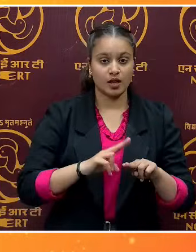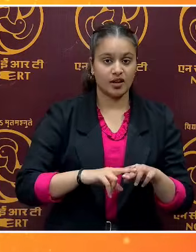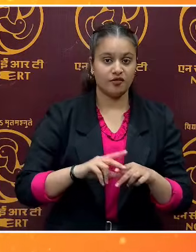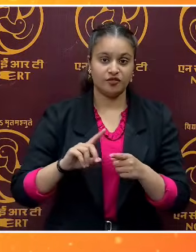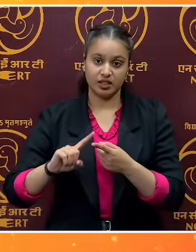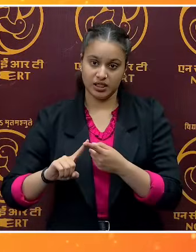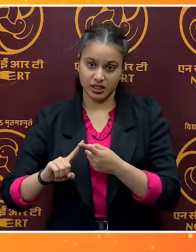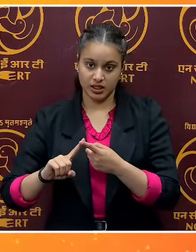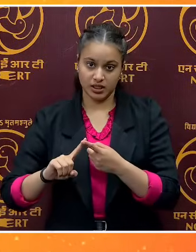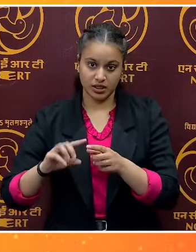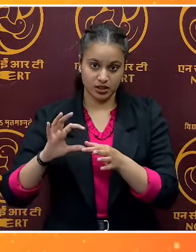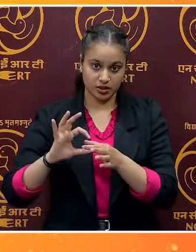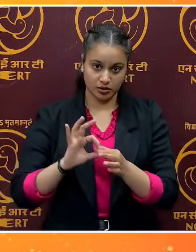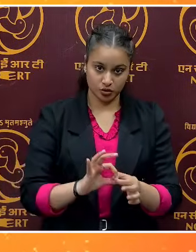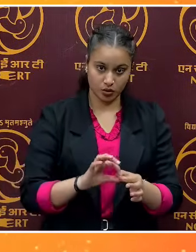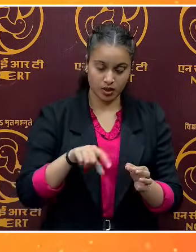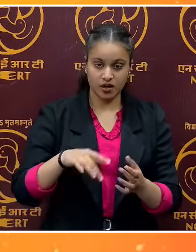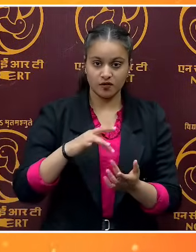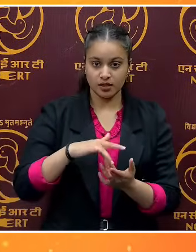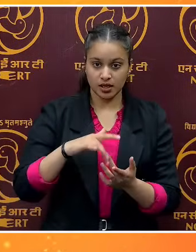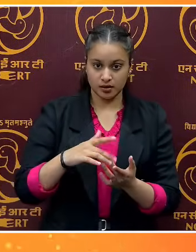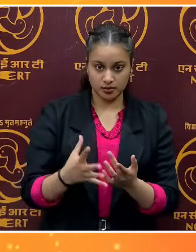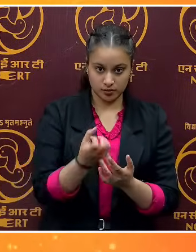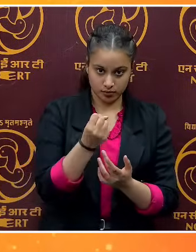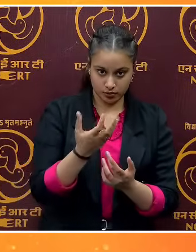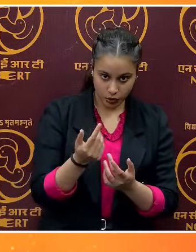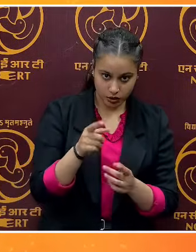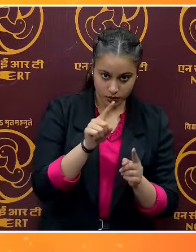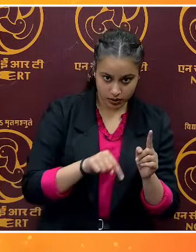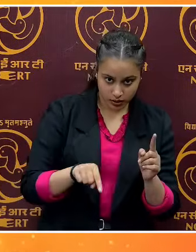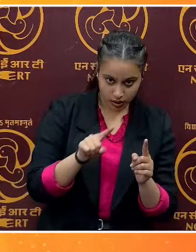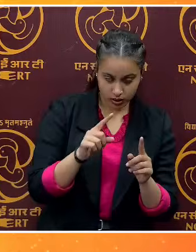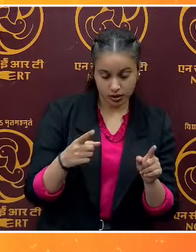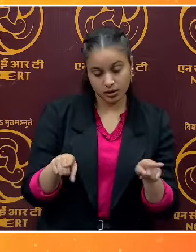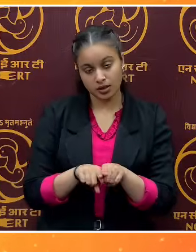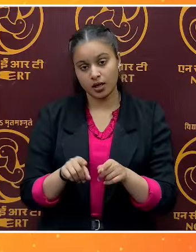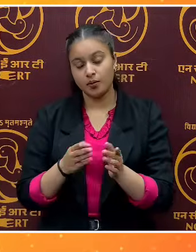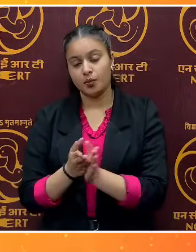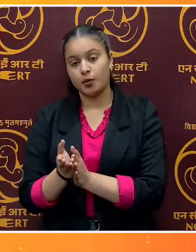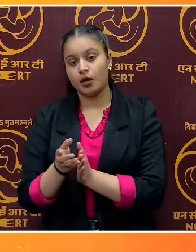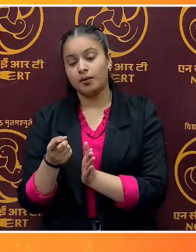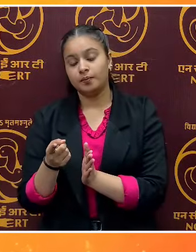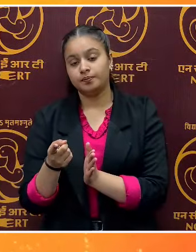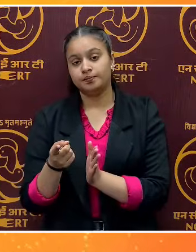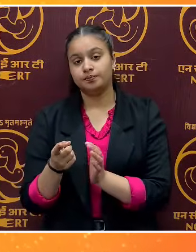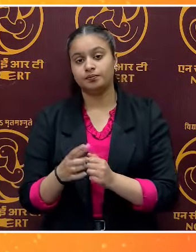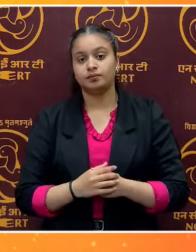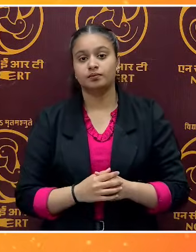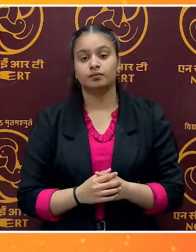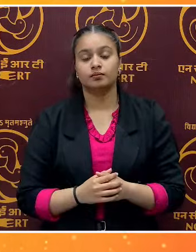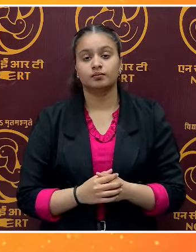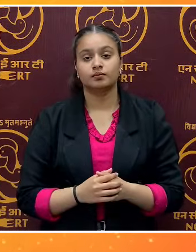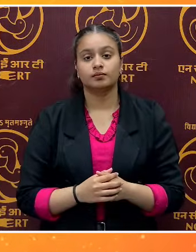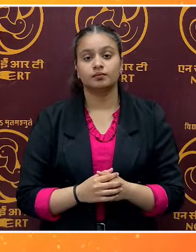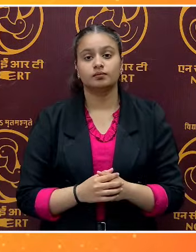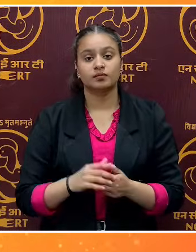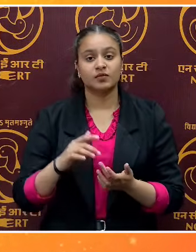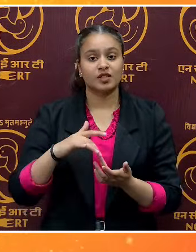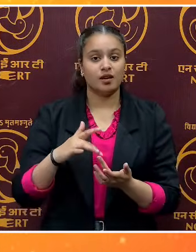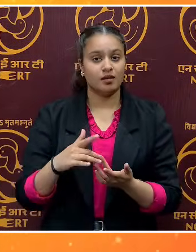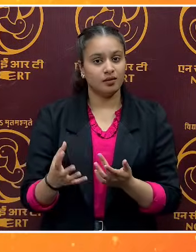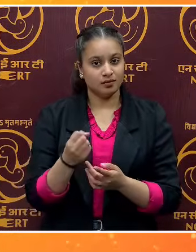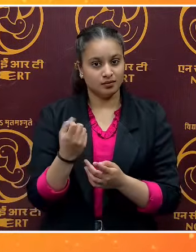FE, I will get the center for this circle, and likewise I can draw this and get the center